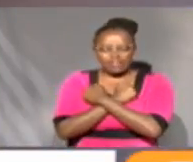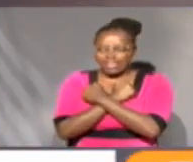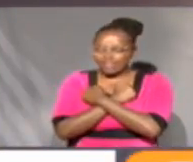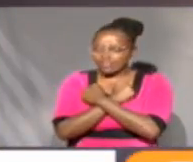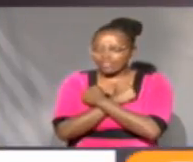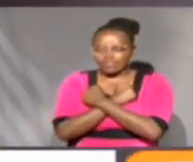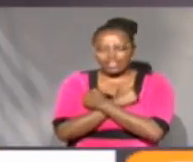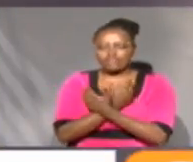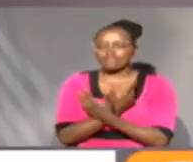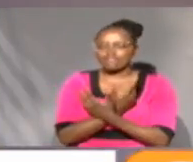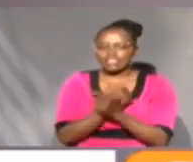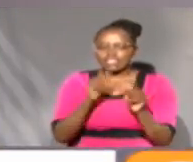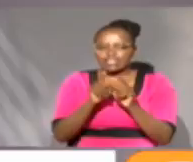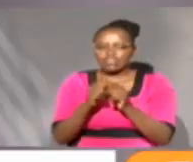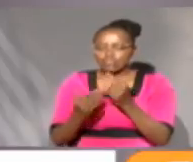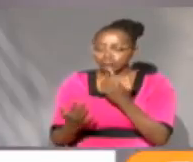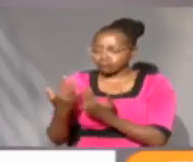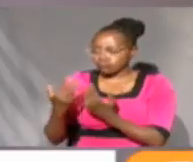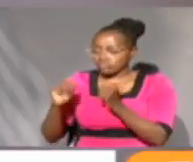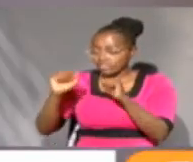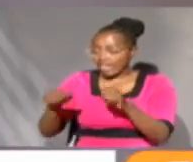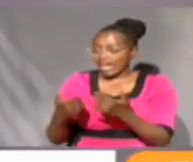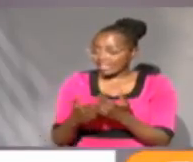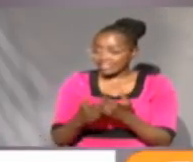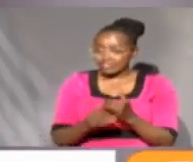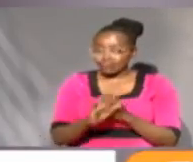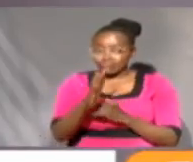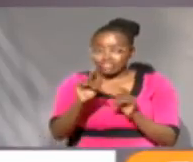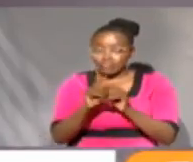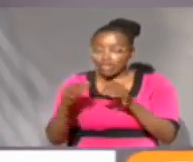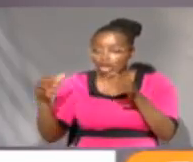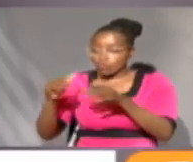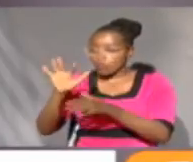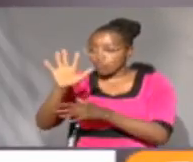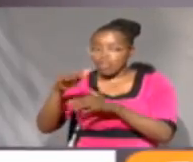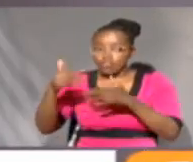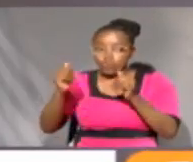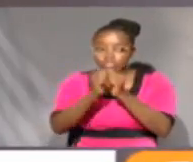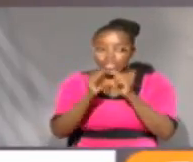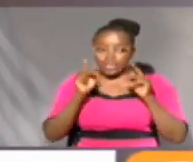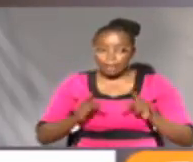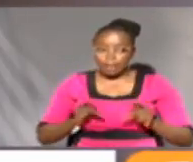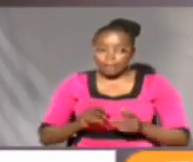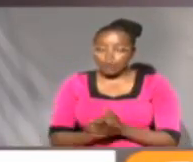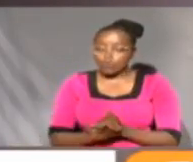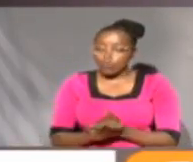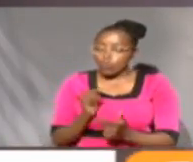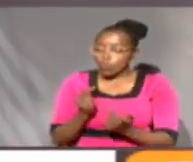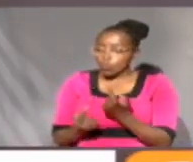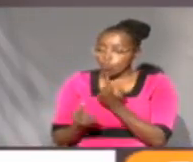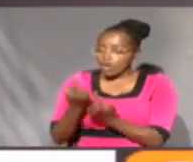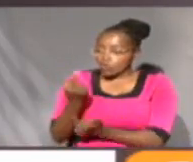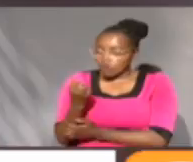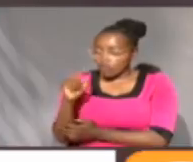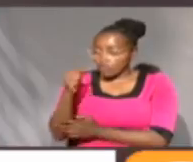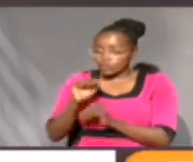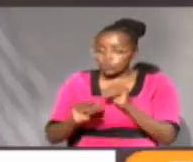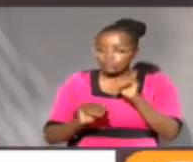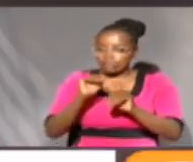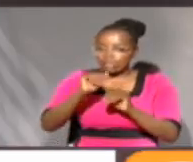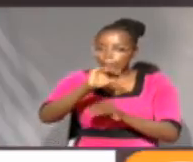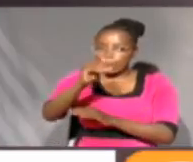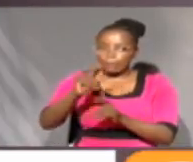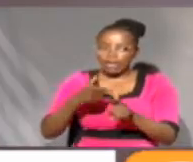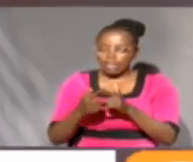hiking. We can go to the bush, like, let's say, a group of 5 or 10 people. Make you guys, oh, we hike first, create